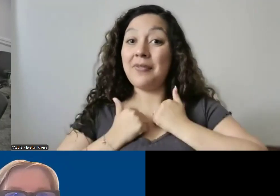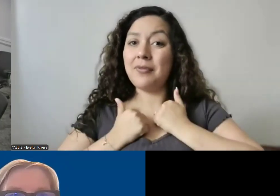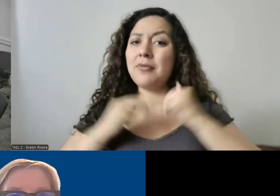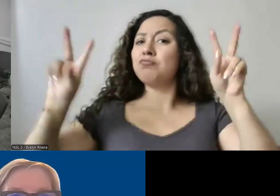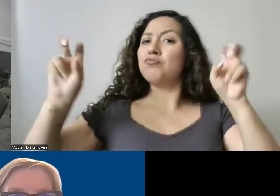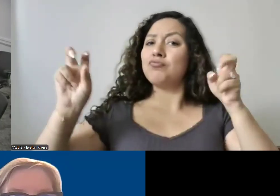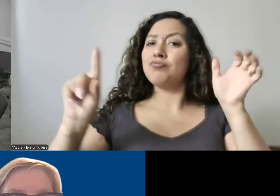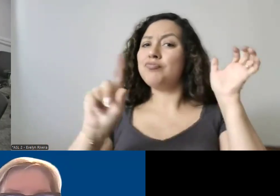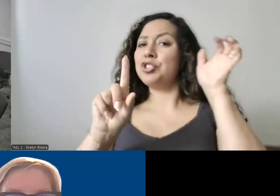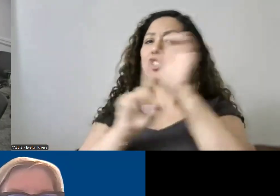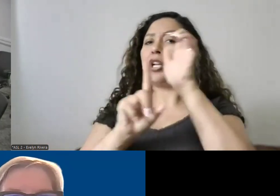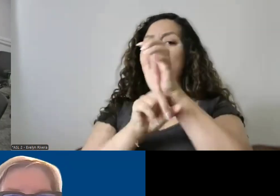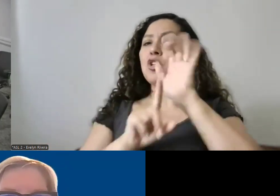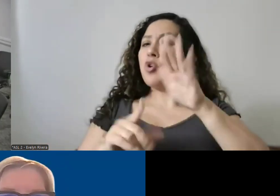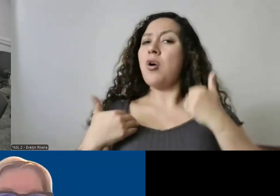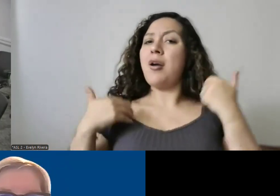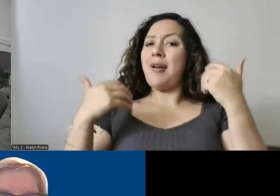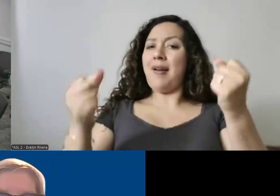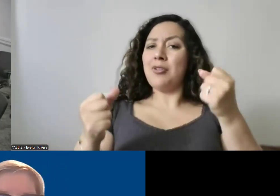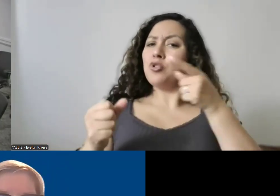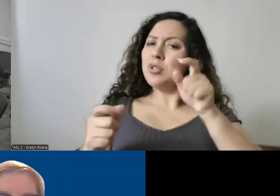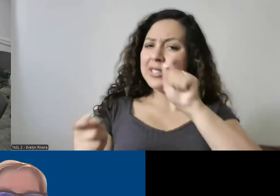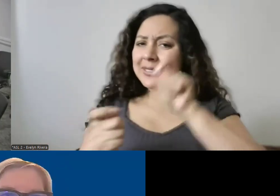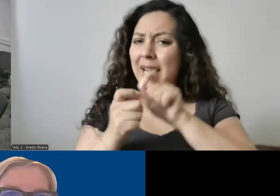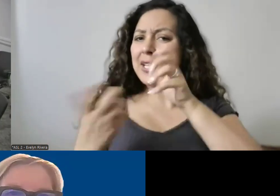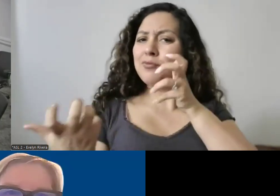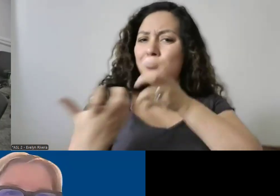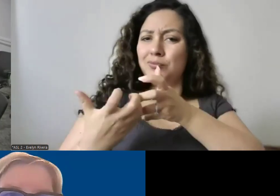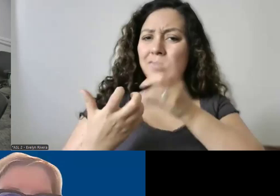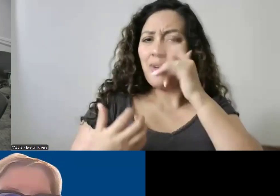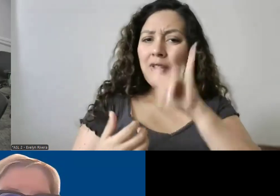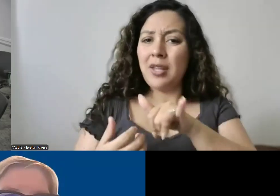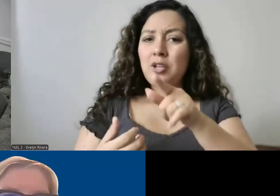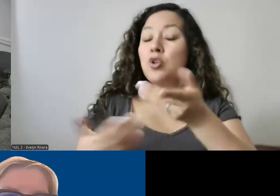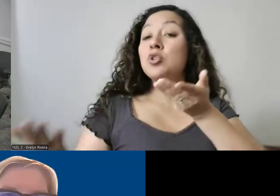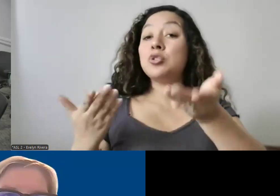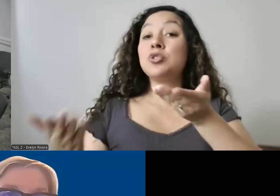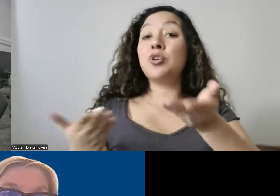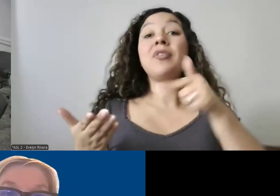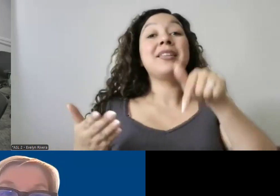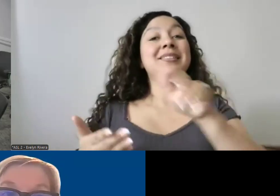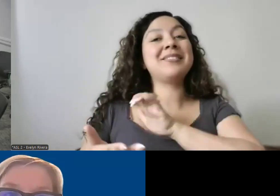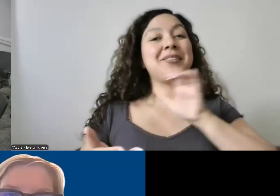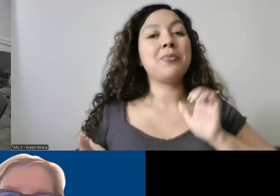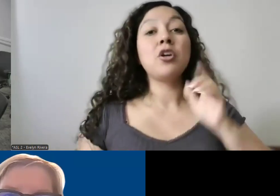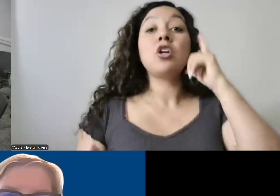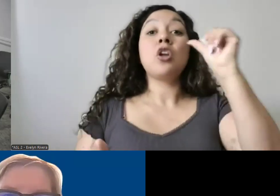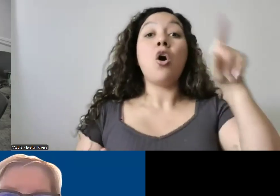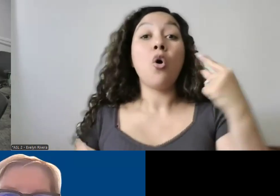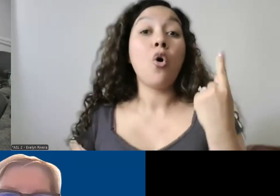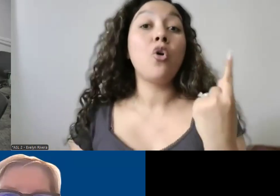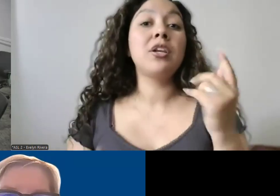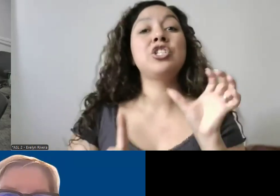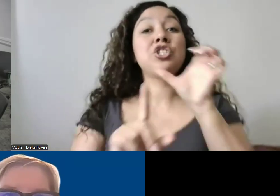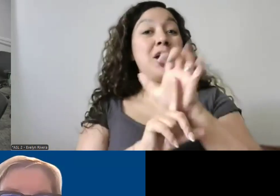And that's what you're doing. That's exactly what you're doing, serving as a member of this committee, not just championing your health, but